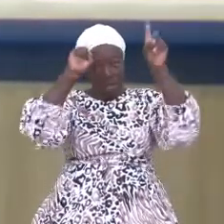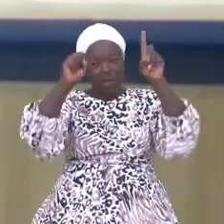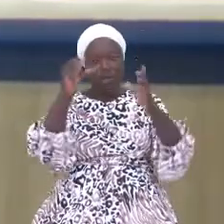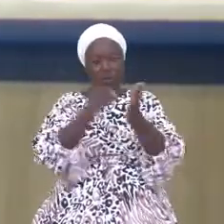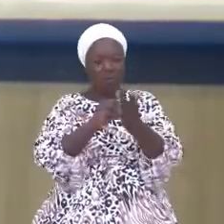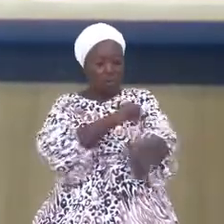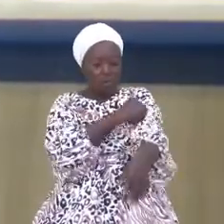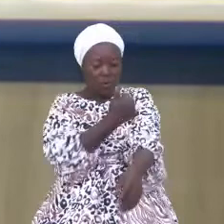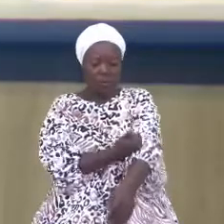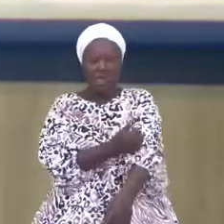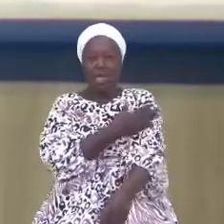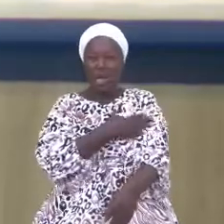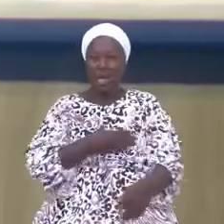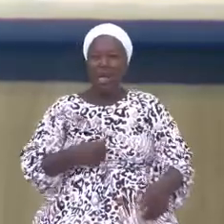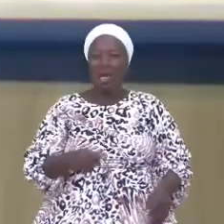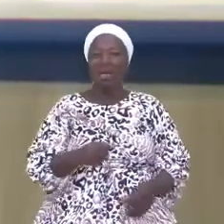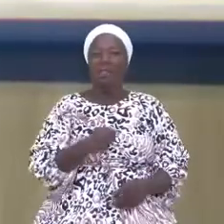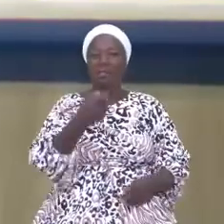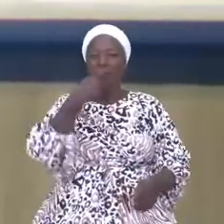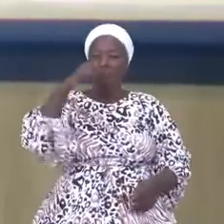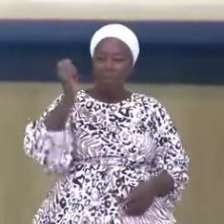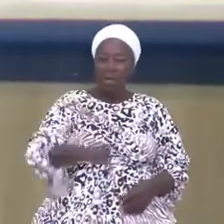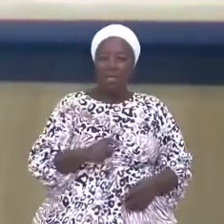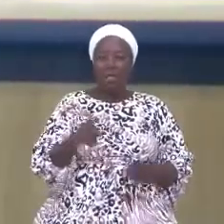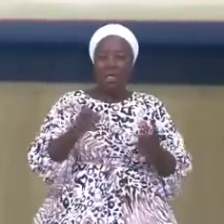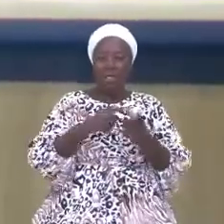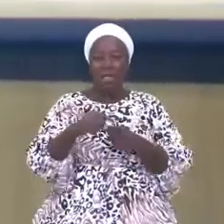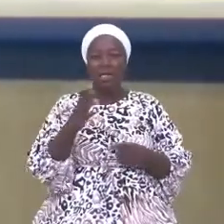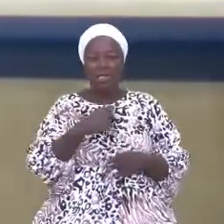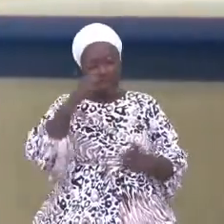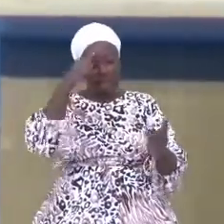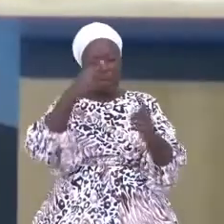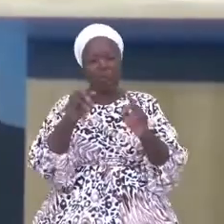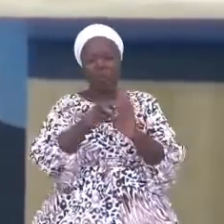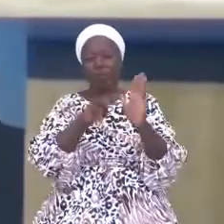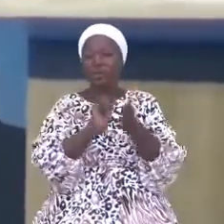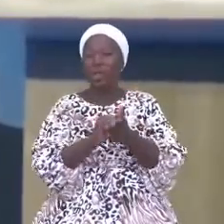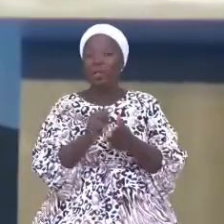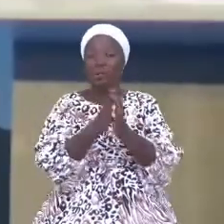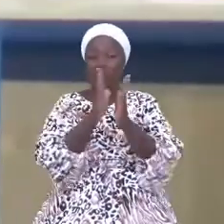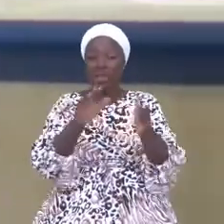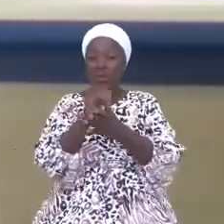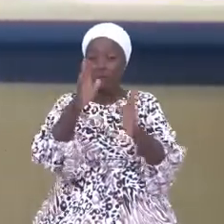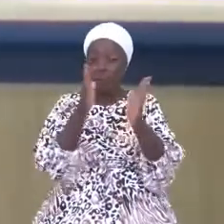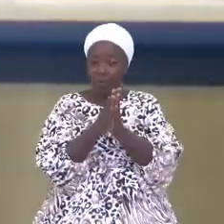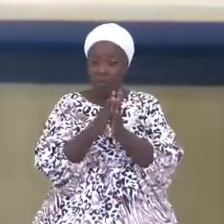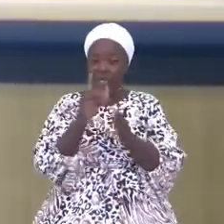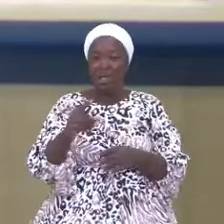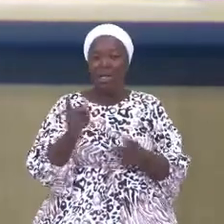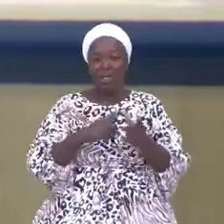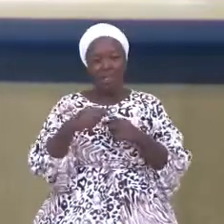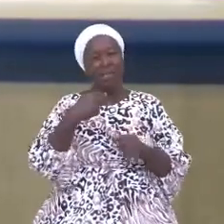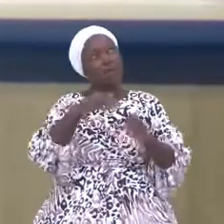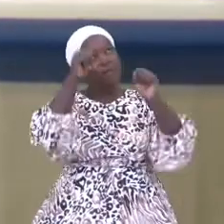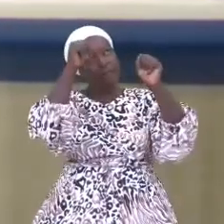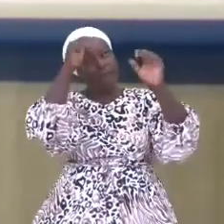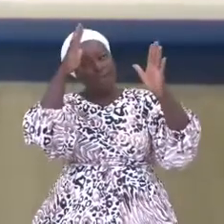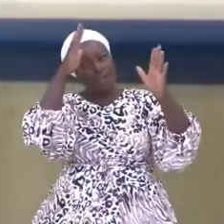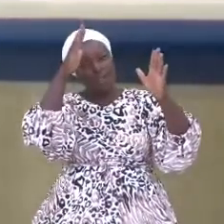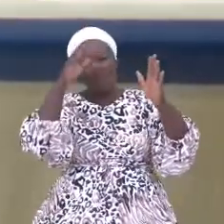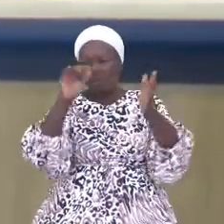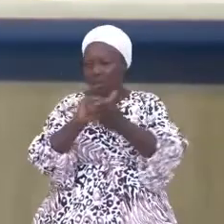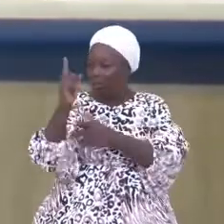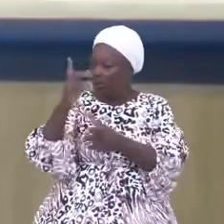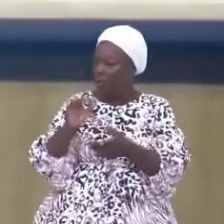his decree. He adds his agreement to the prayer you pray. And he says, Father, that's the one